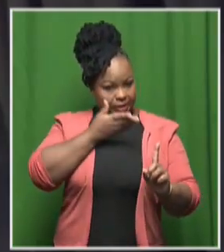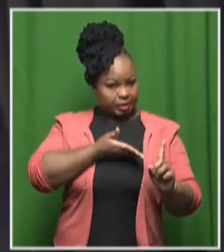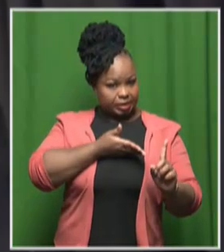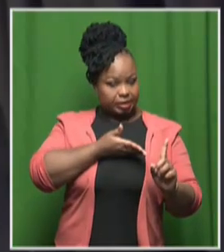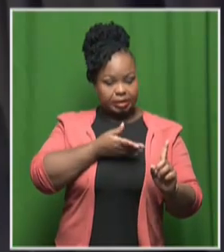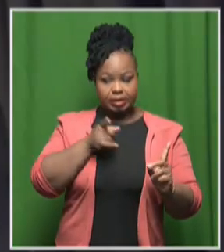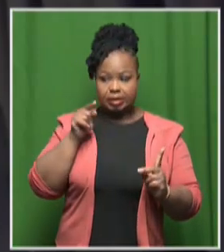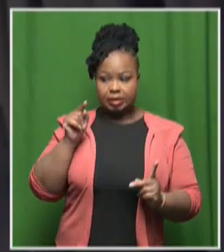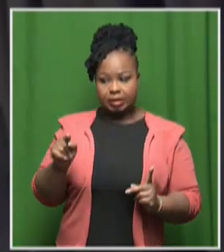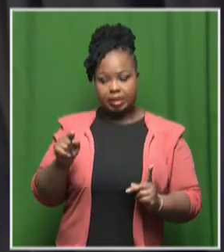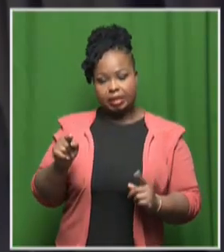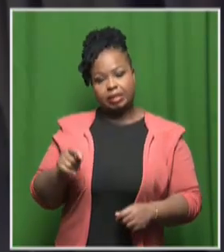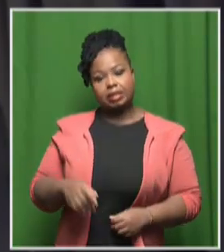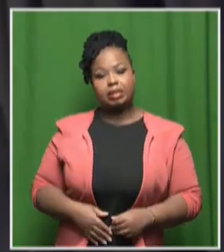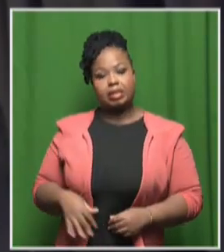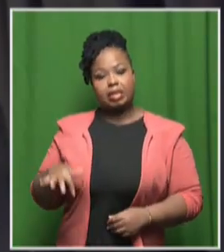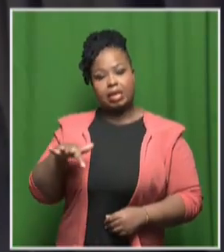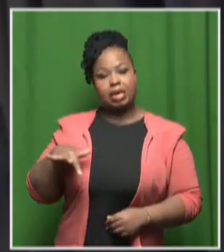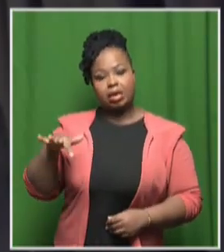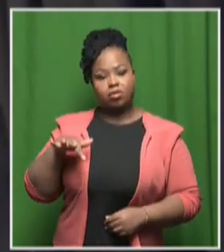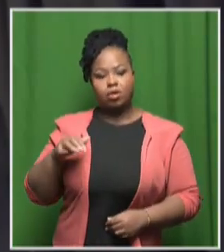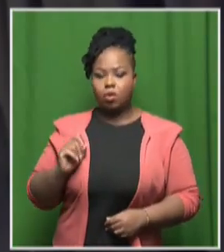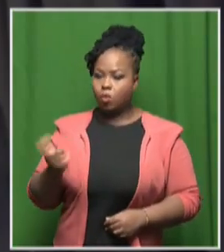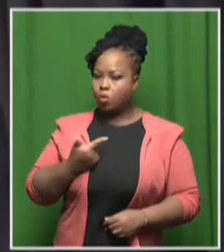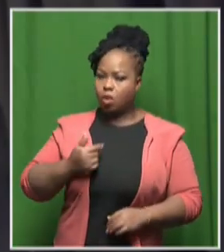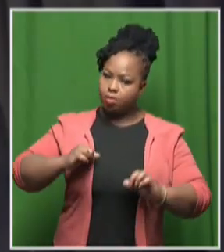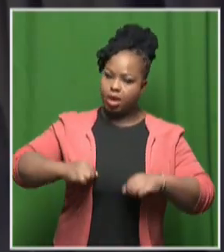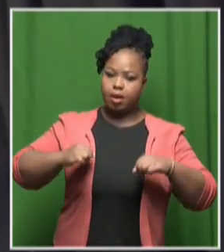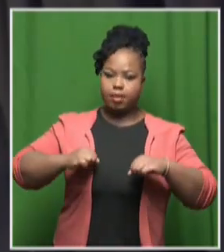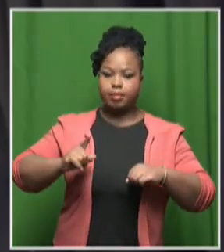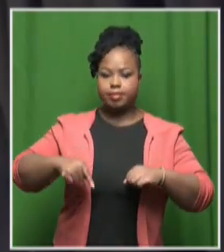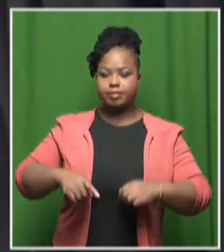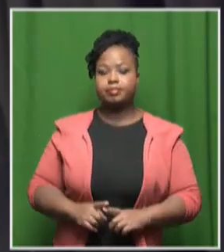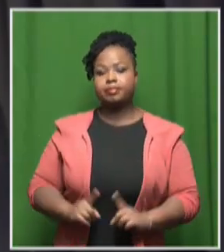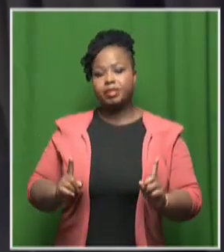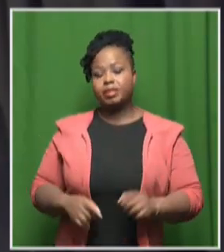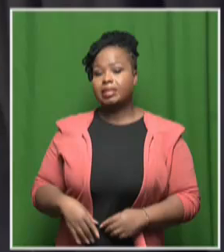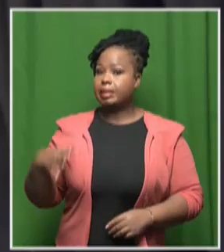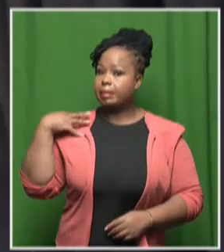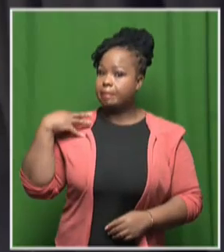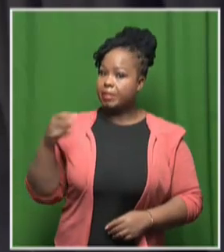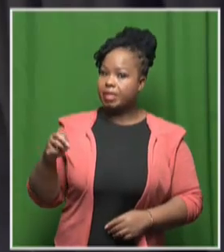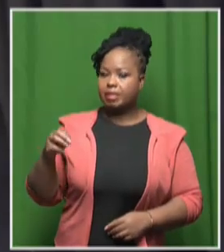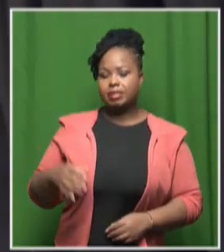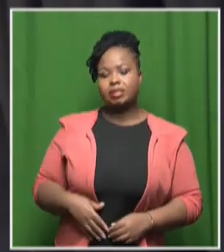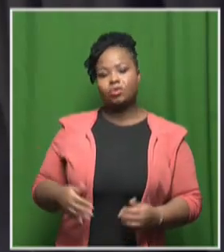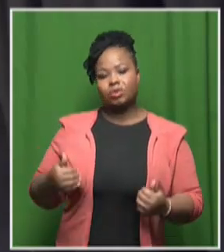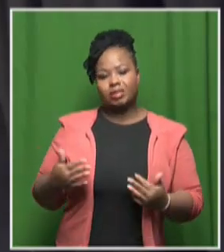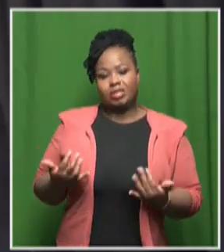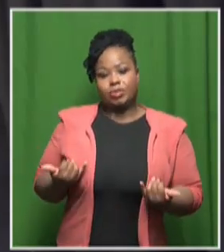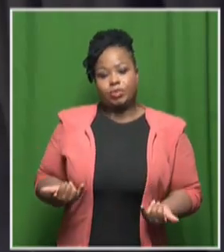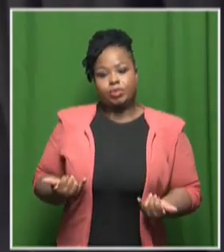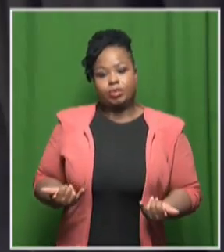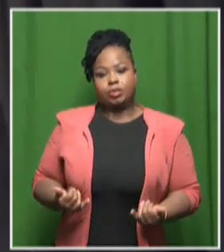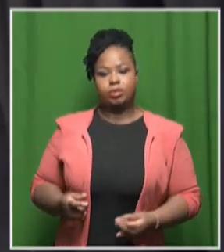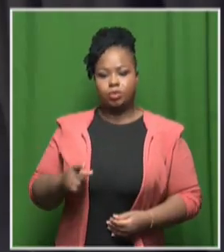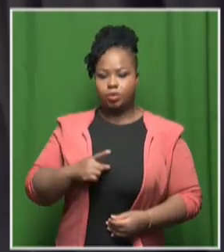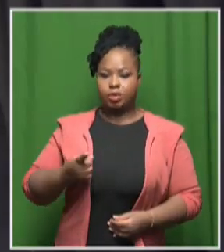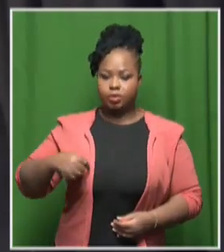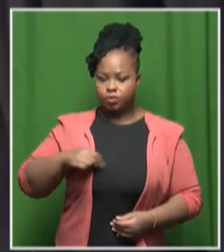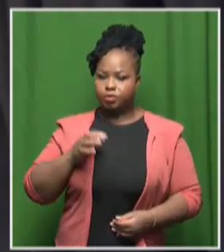the facility, and if everybody are on site. But at this point, that is why the minister is rolling out today. It's because we are